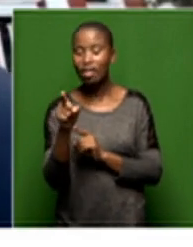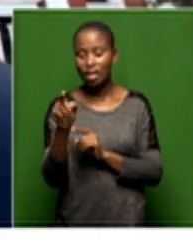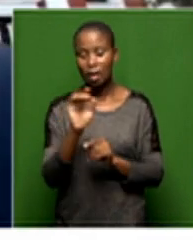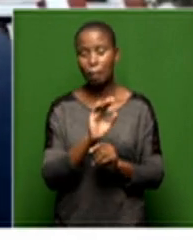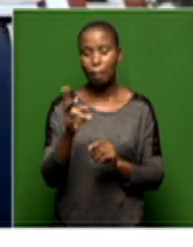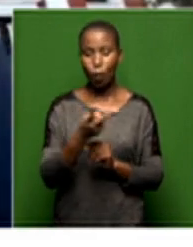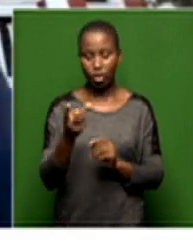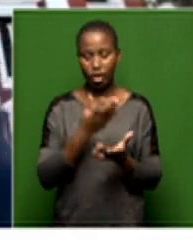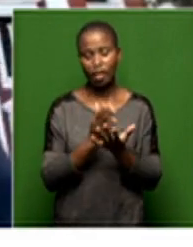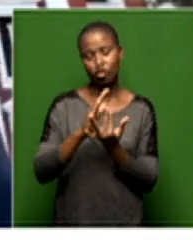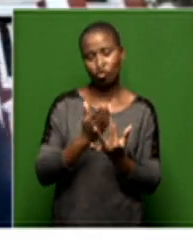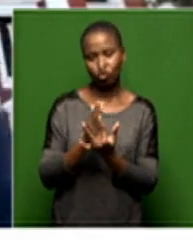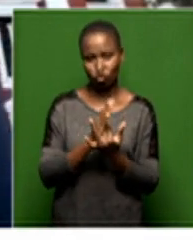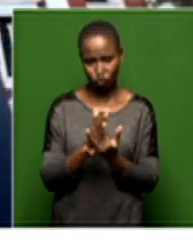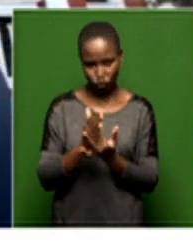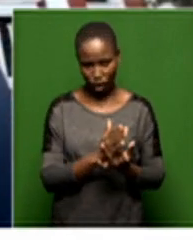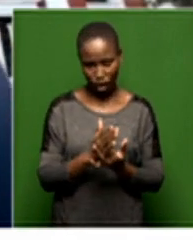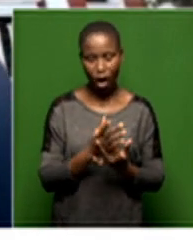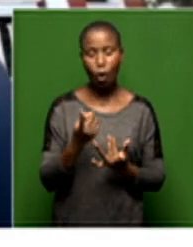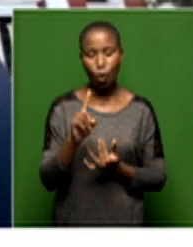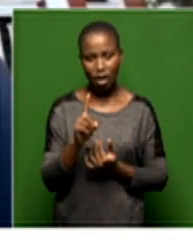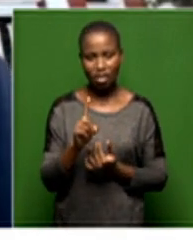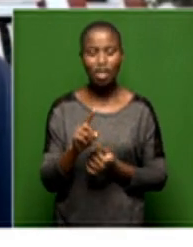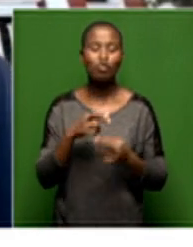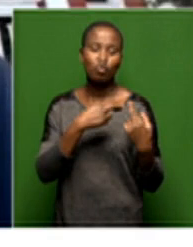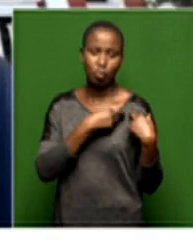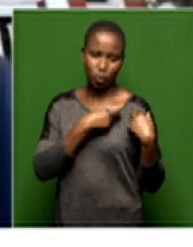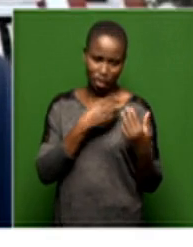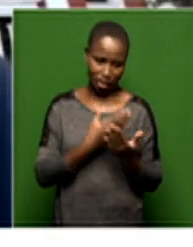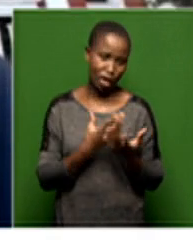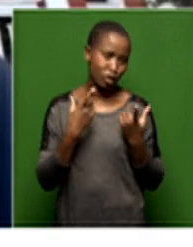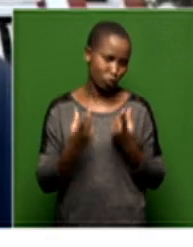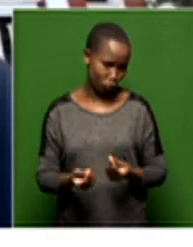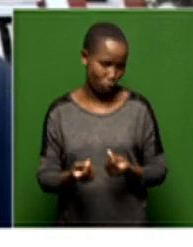responsibility. Because the problem in South Africa today, Leanne, is that